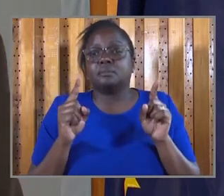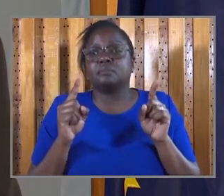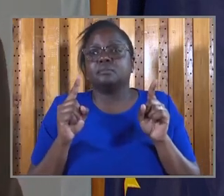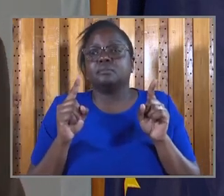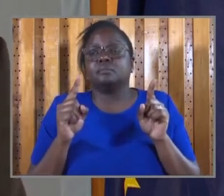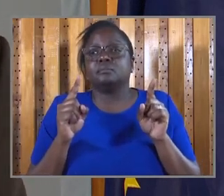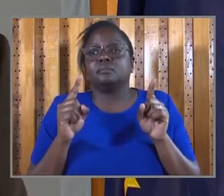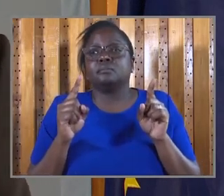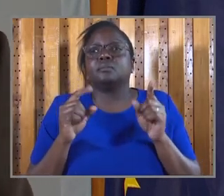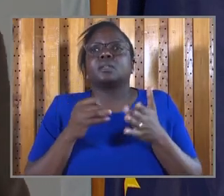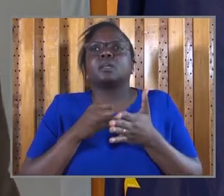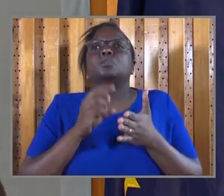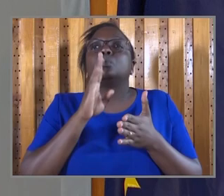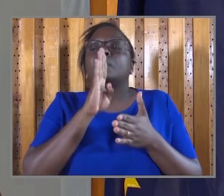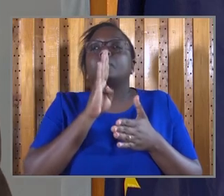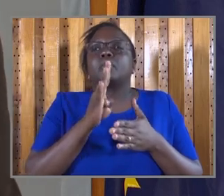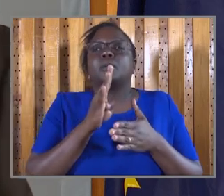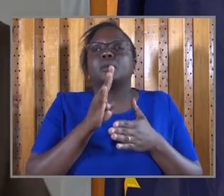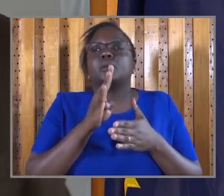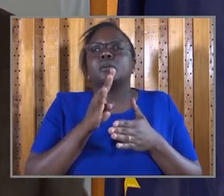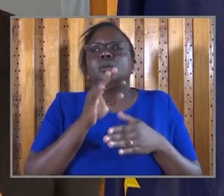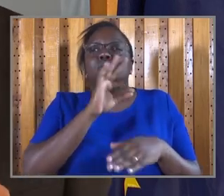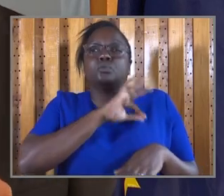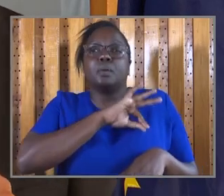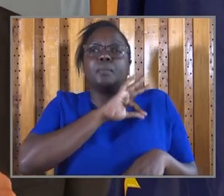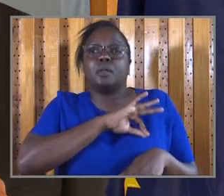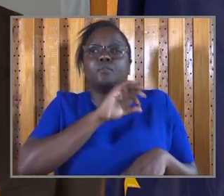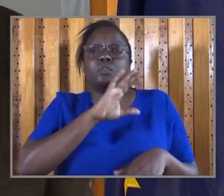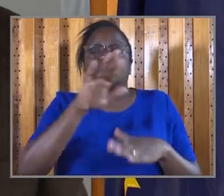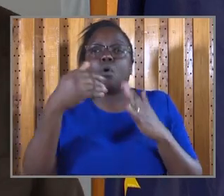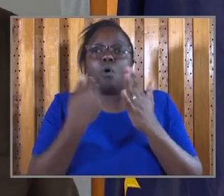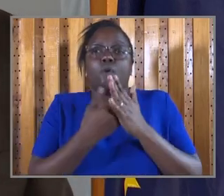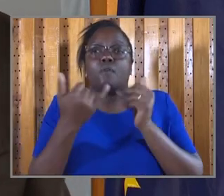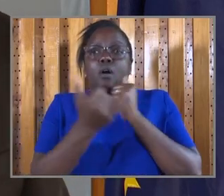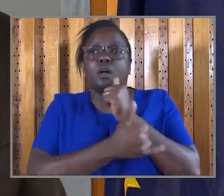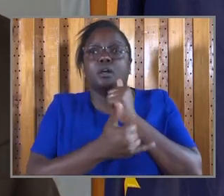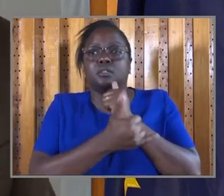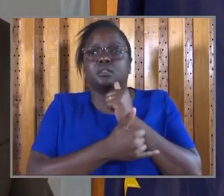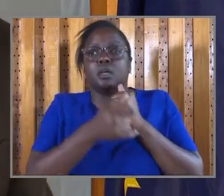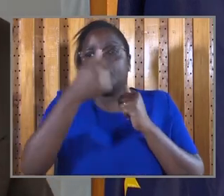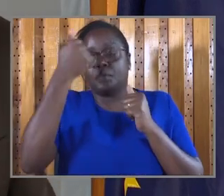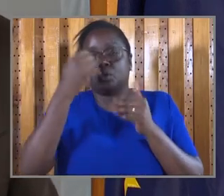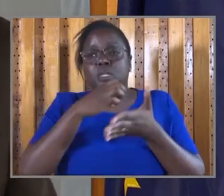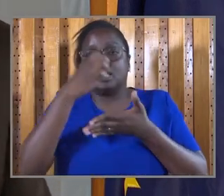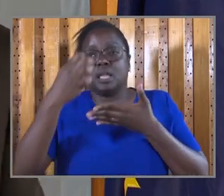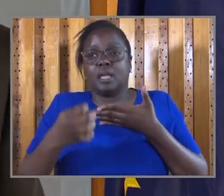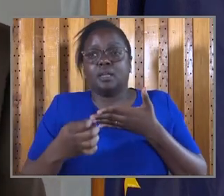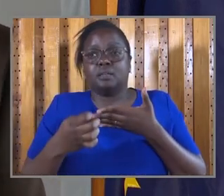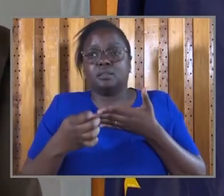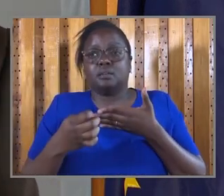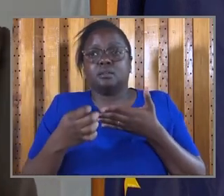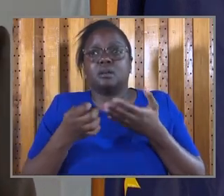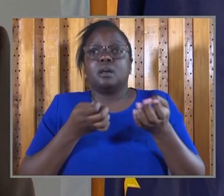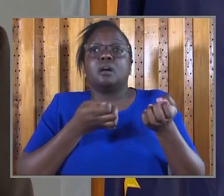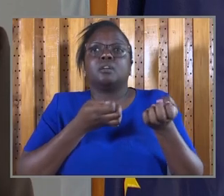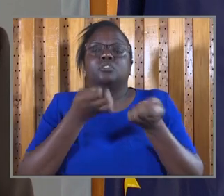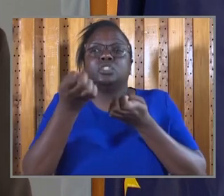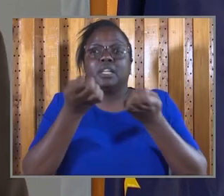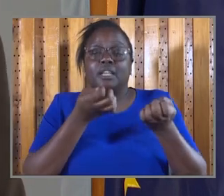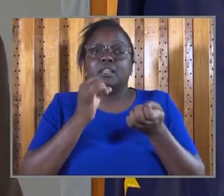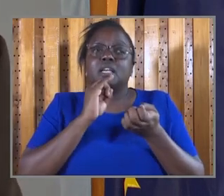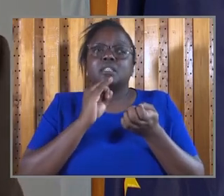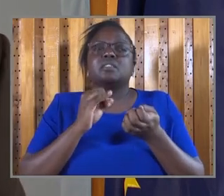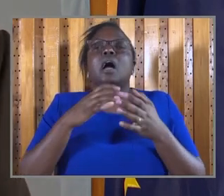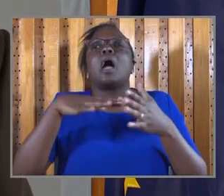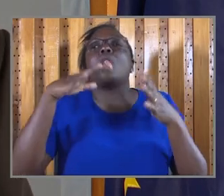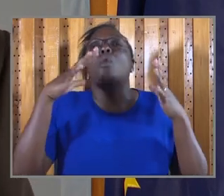to be had, and it will be to the benefit of all our countries. Because in the end, trade is much more than a transaction.